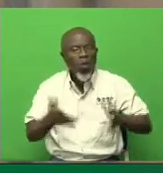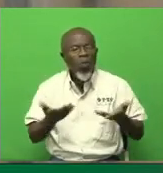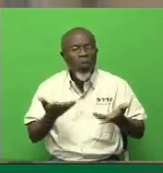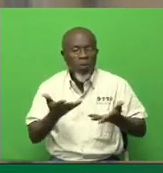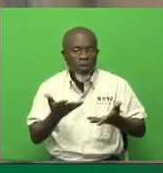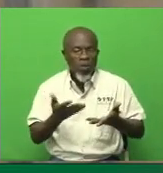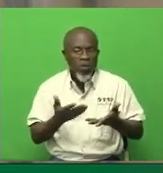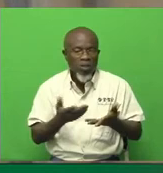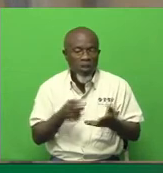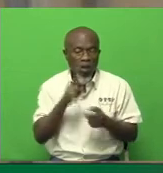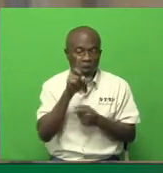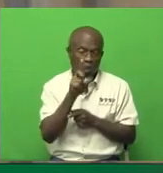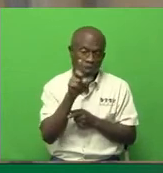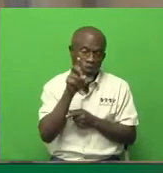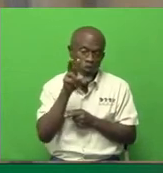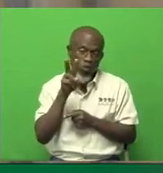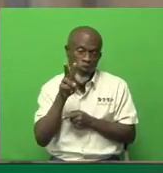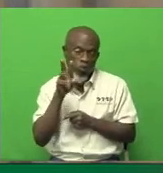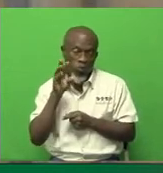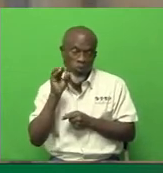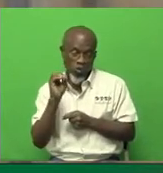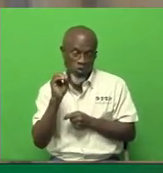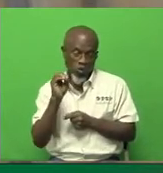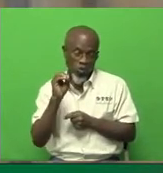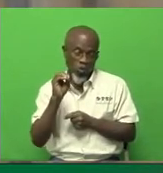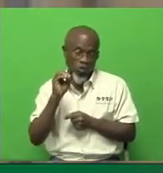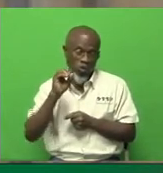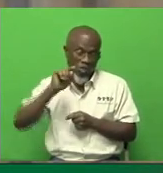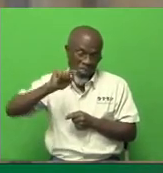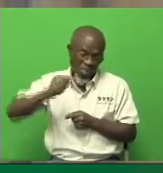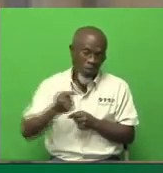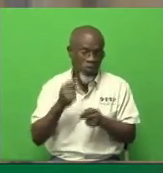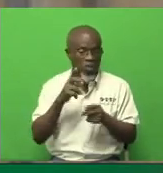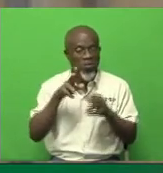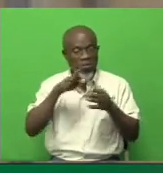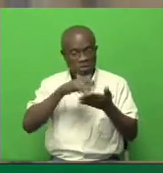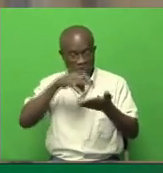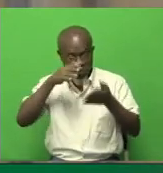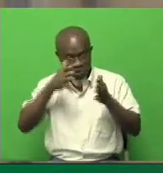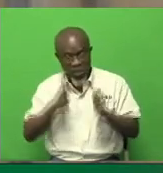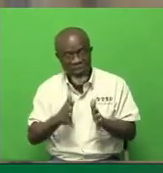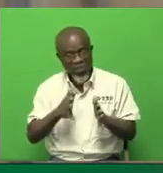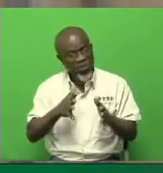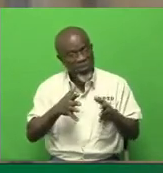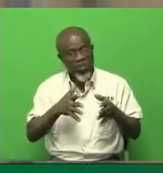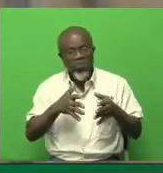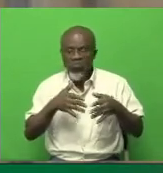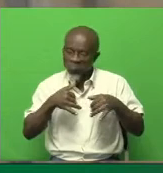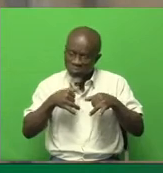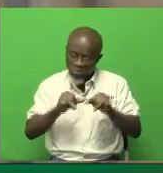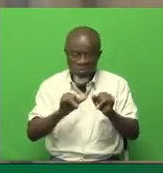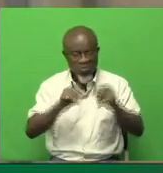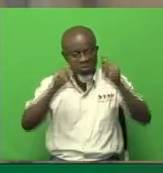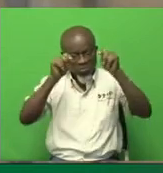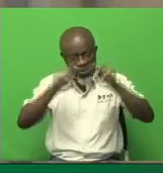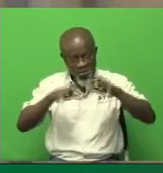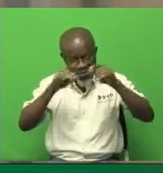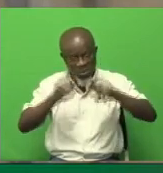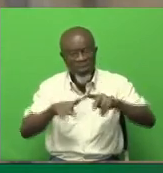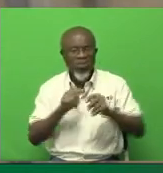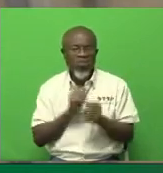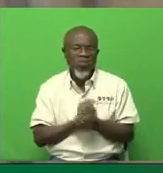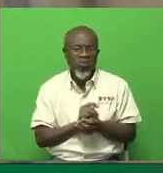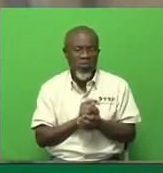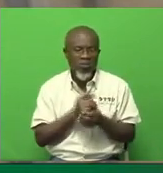000 young people the opportunity to progress along the educational pathway in the midst of a pandemic